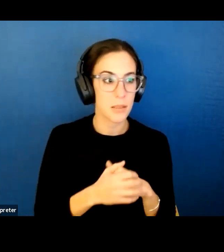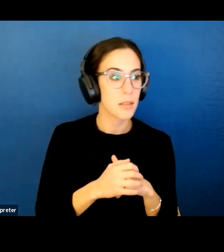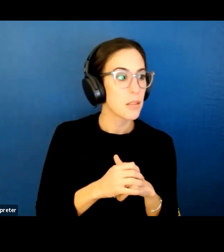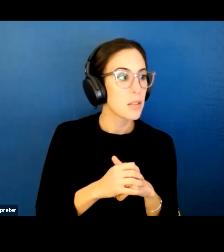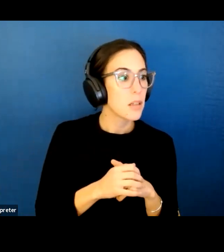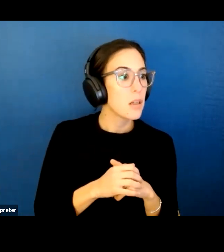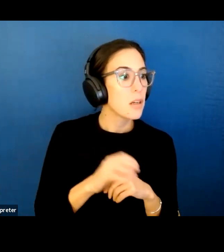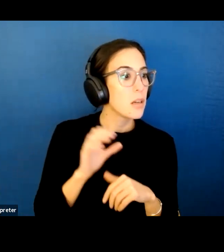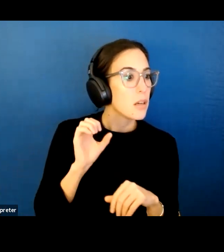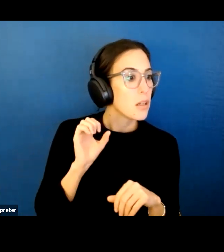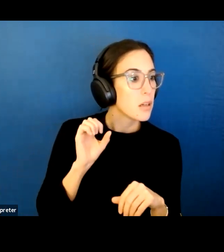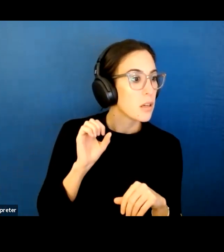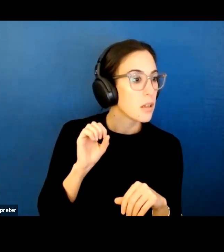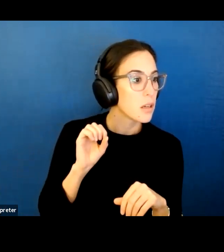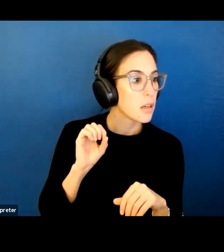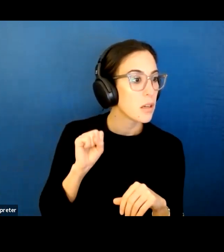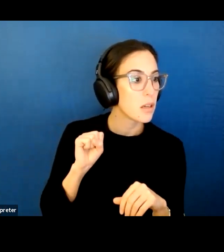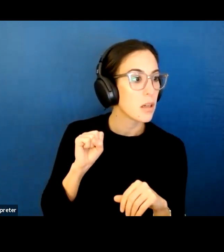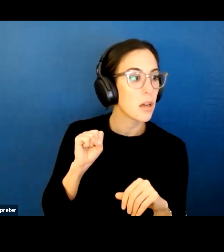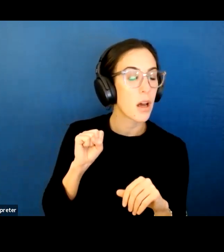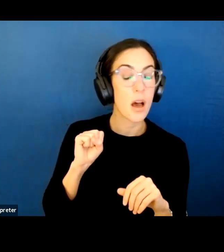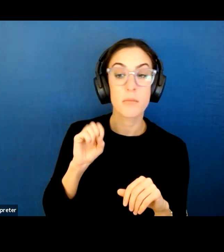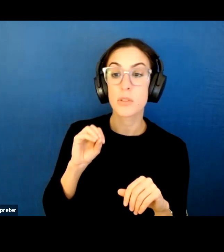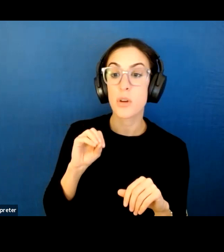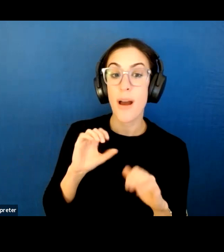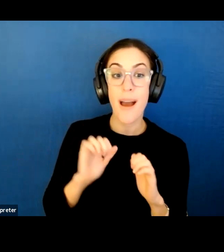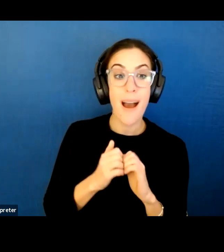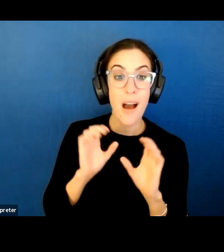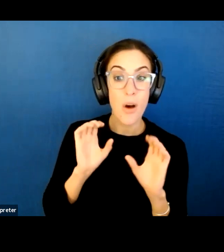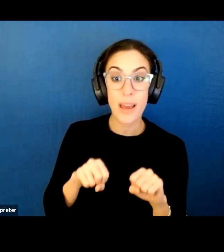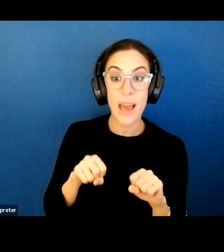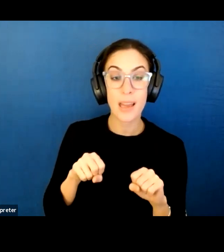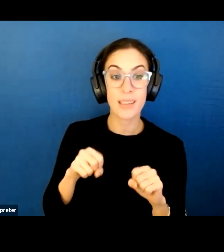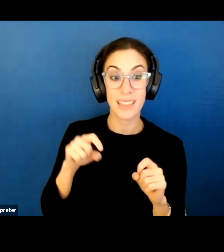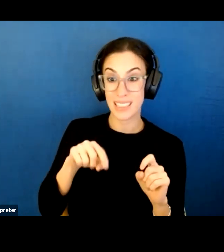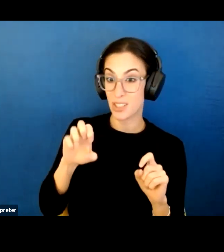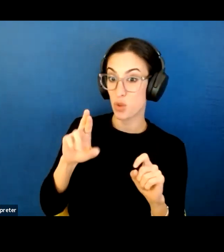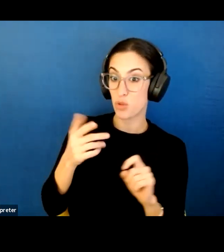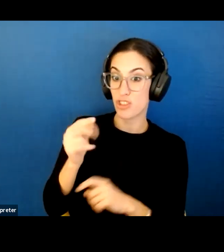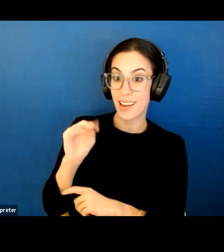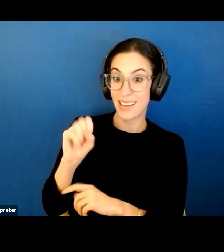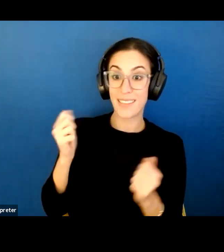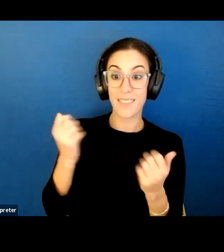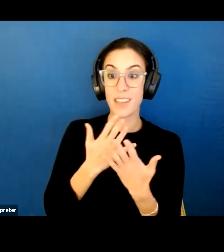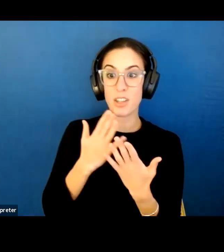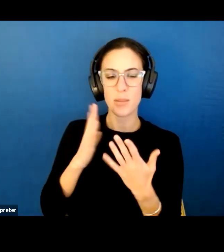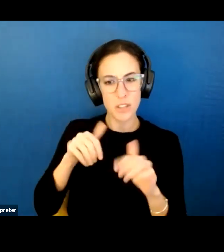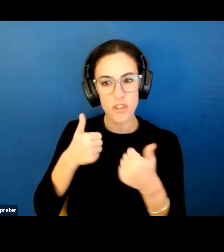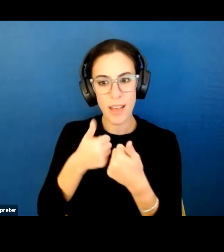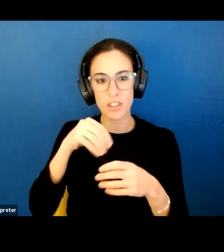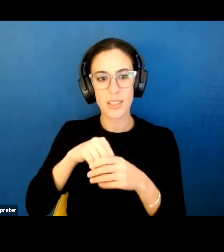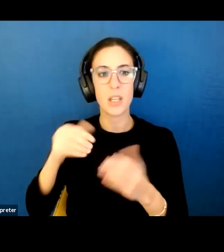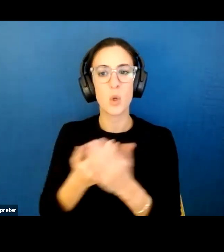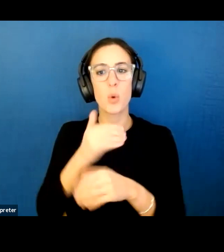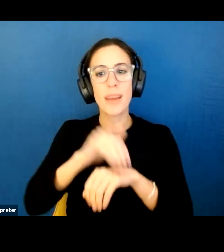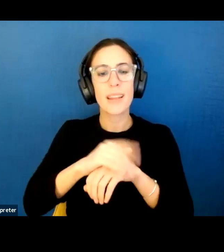So how can these eugenic fears be challenged in New England for an anti-eugenic future? And I'd